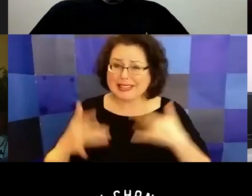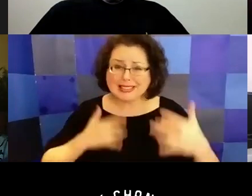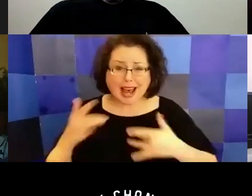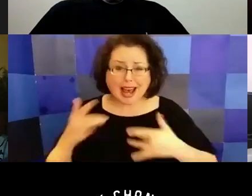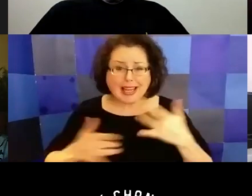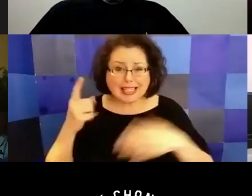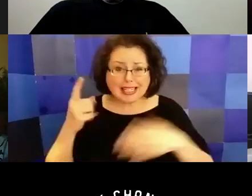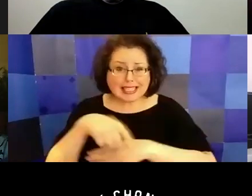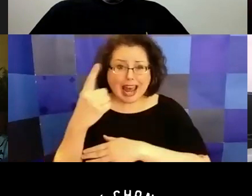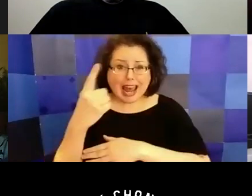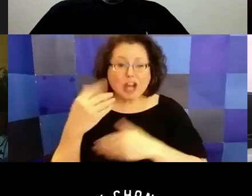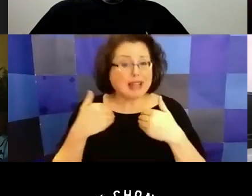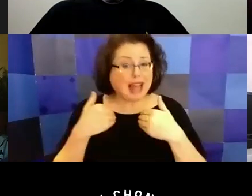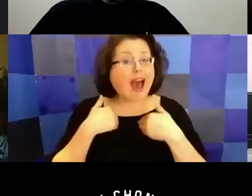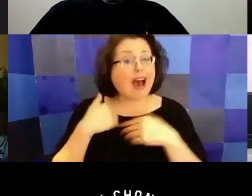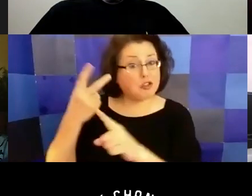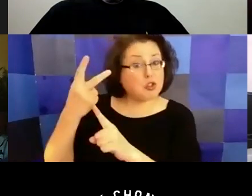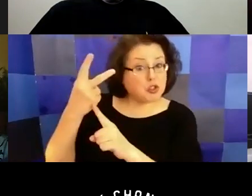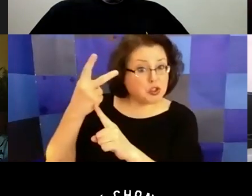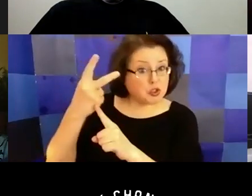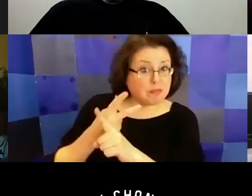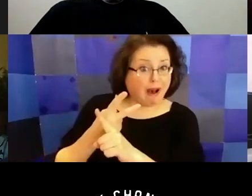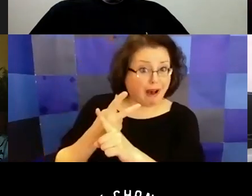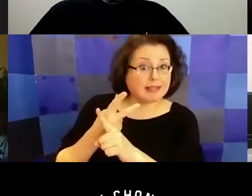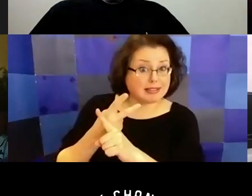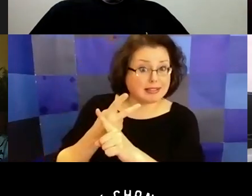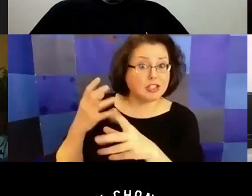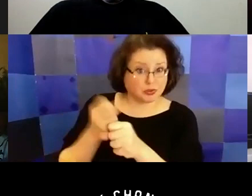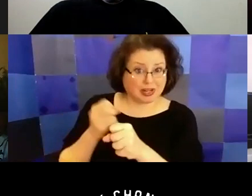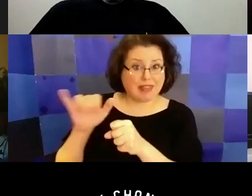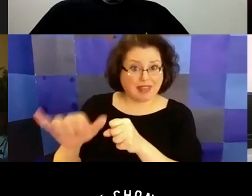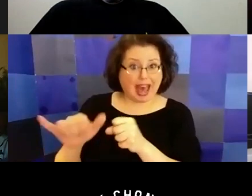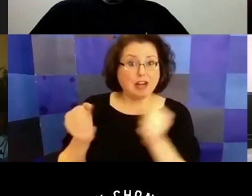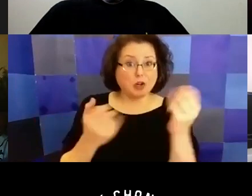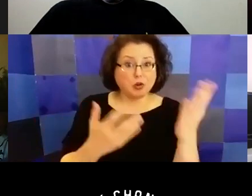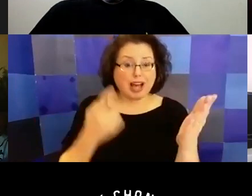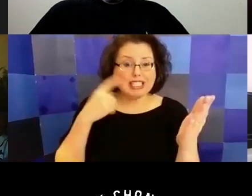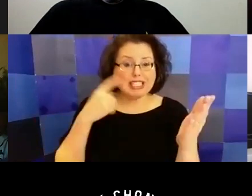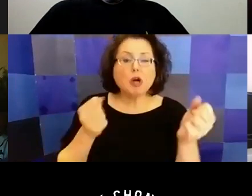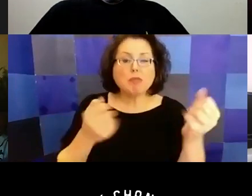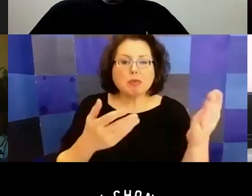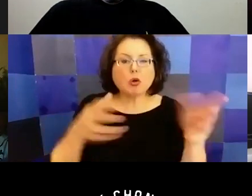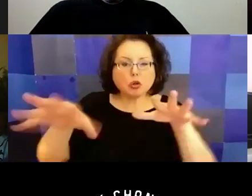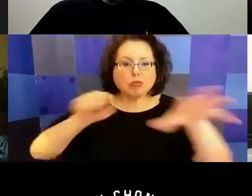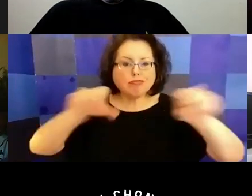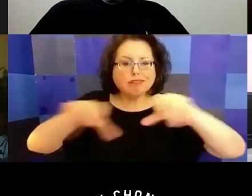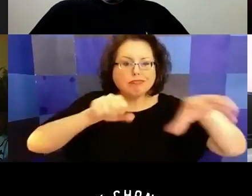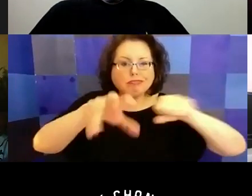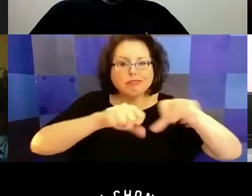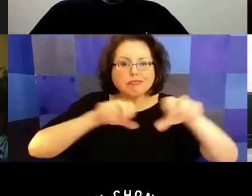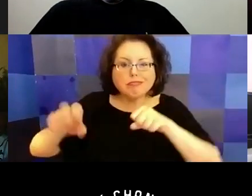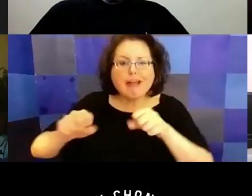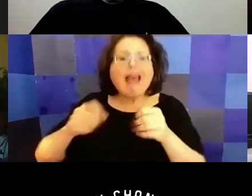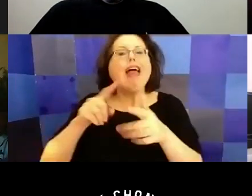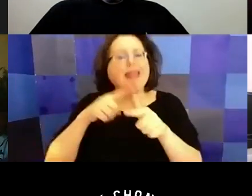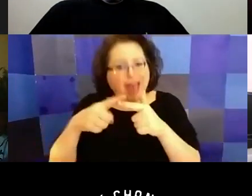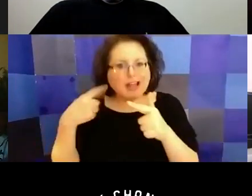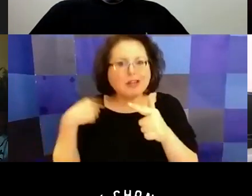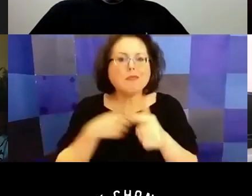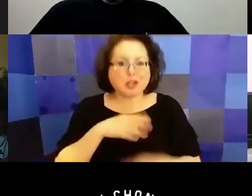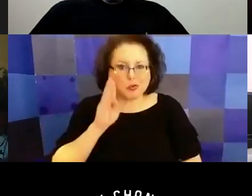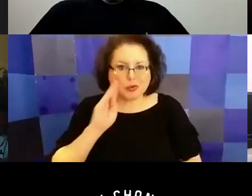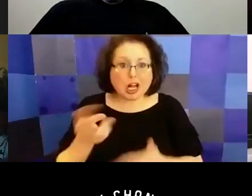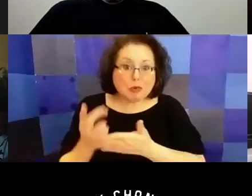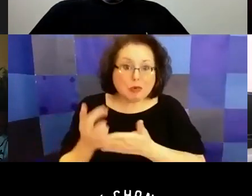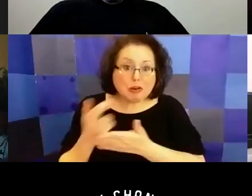it's 2 months to receive the request for proposal and then the review process and so forth and so on. But it